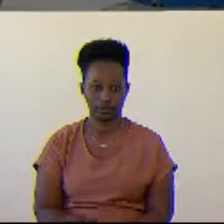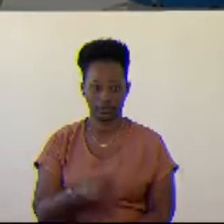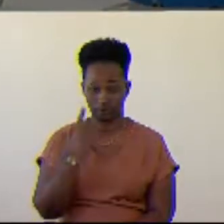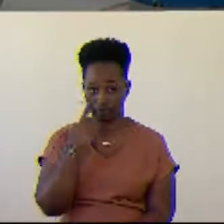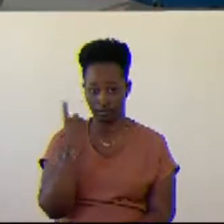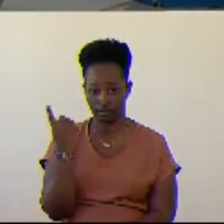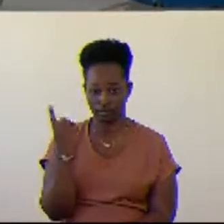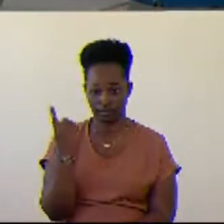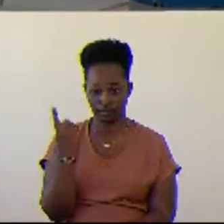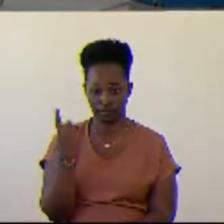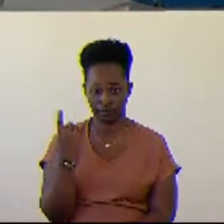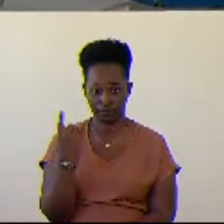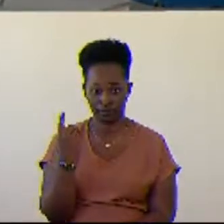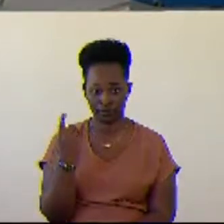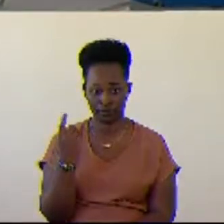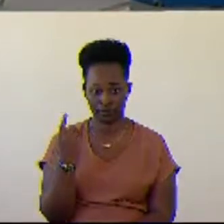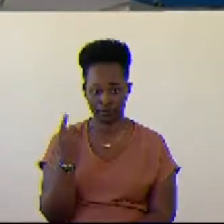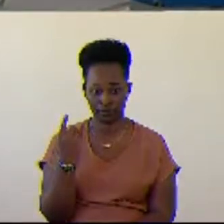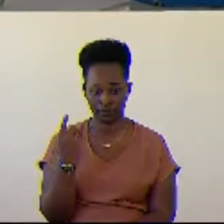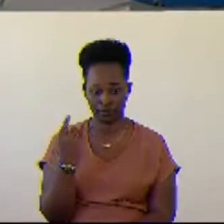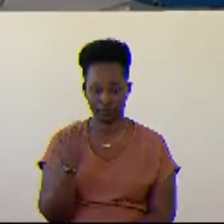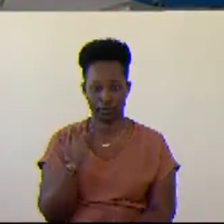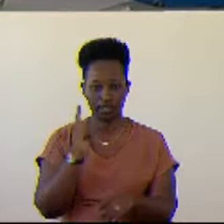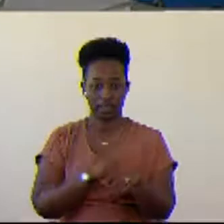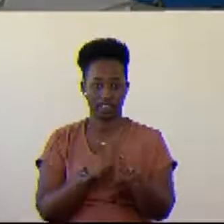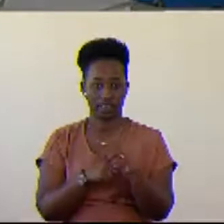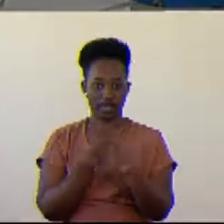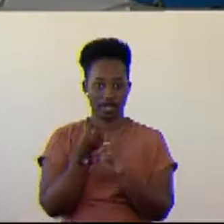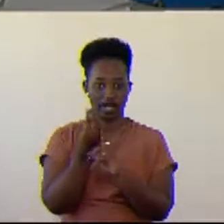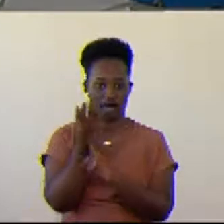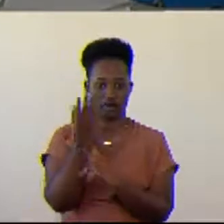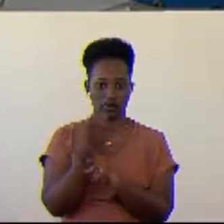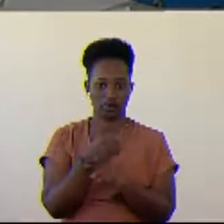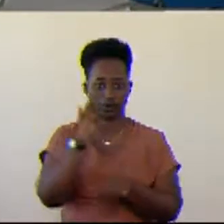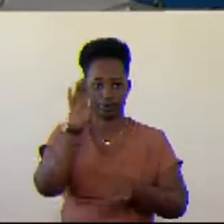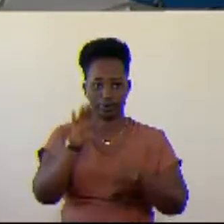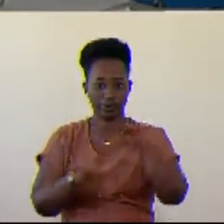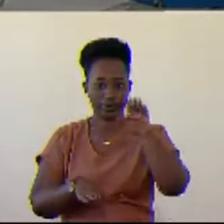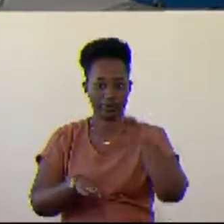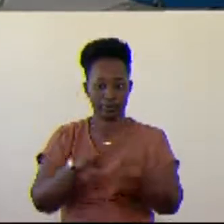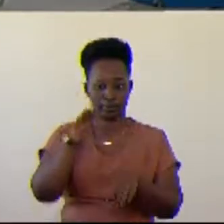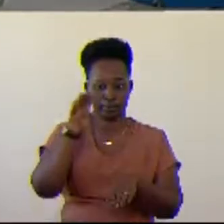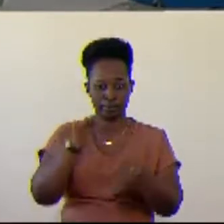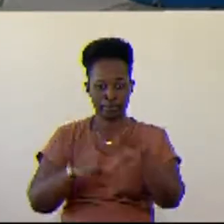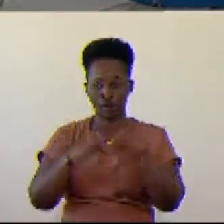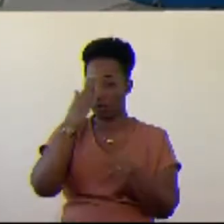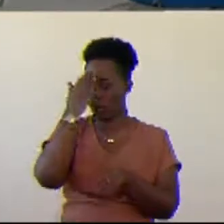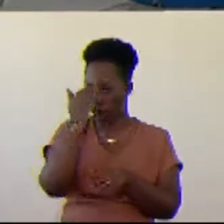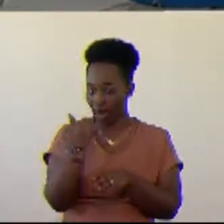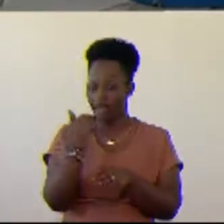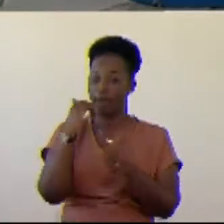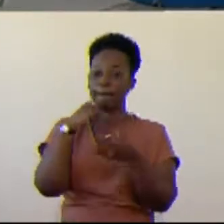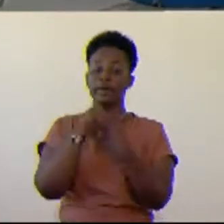look at this. Why the candle is, oscillating like this is because as